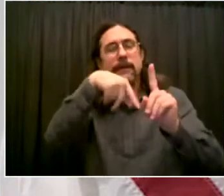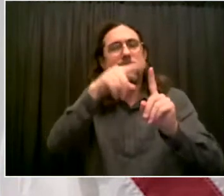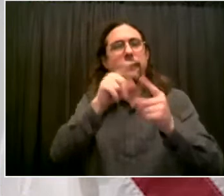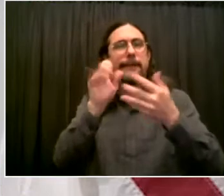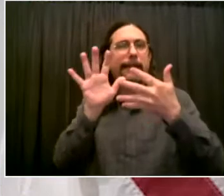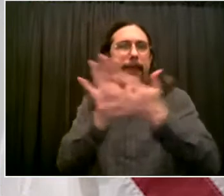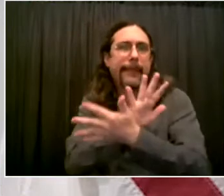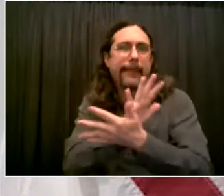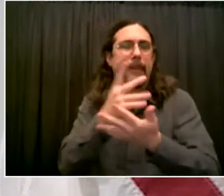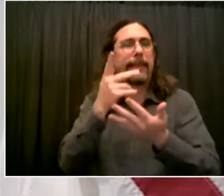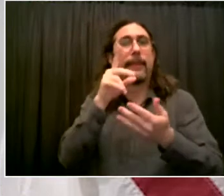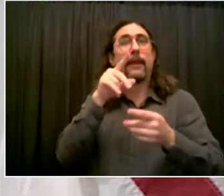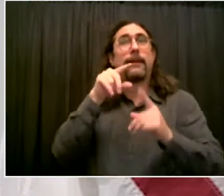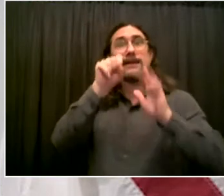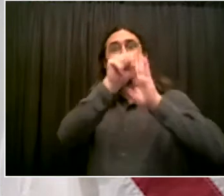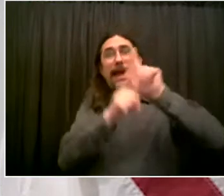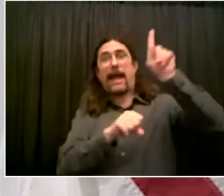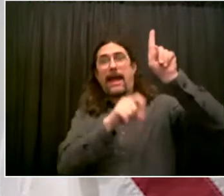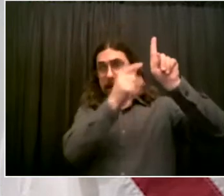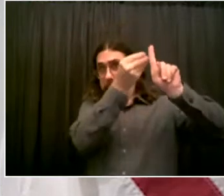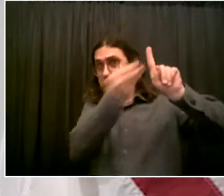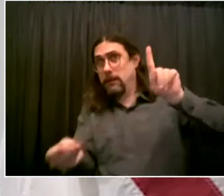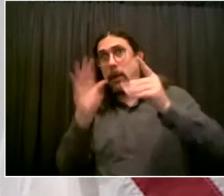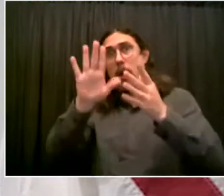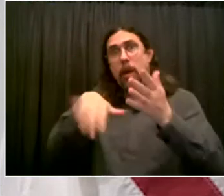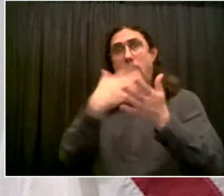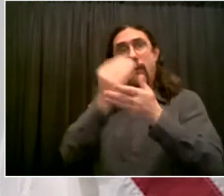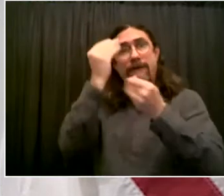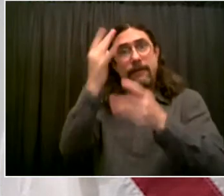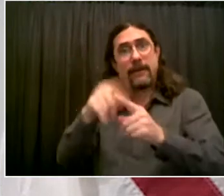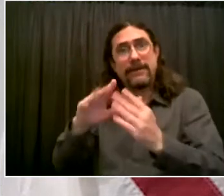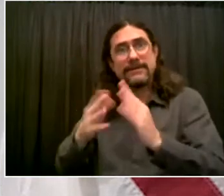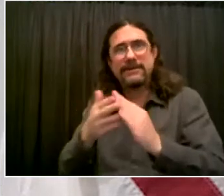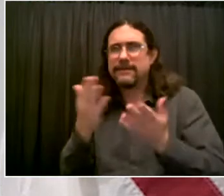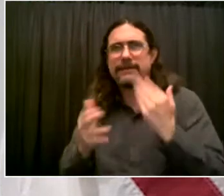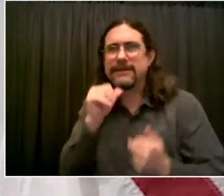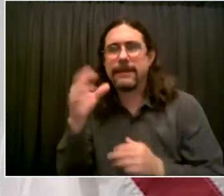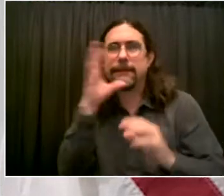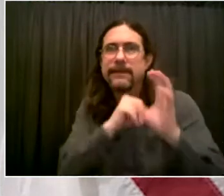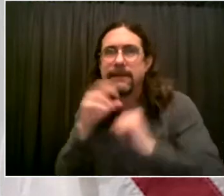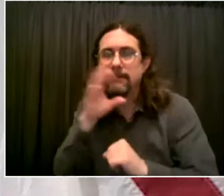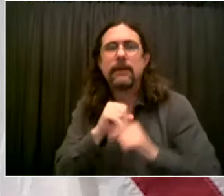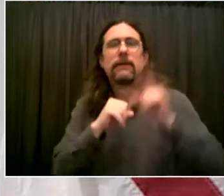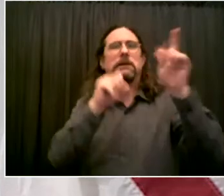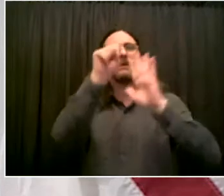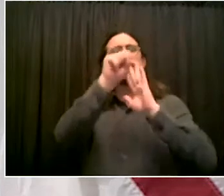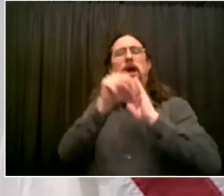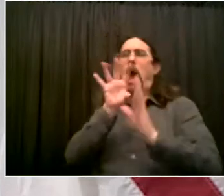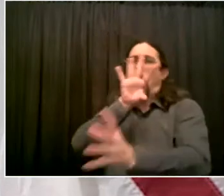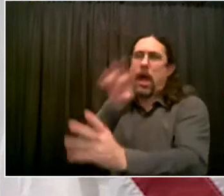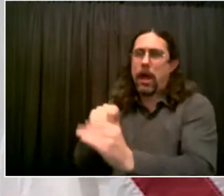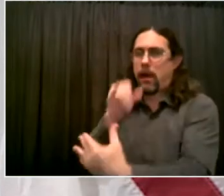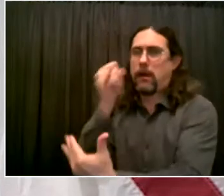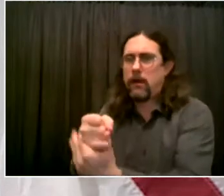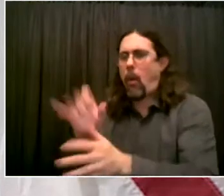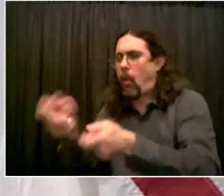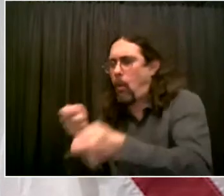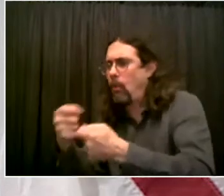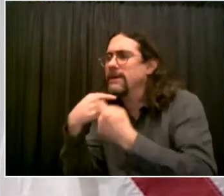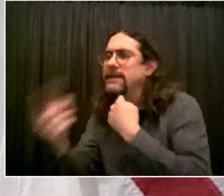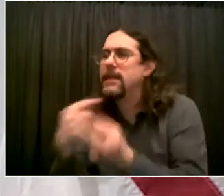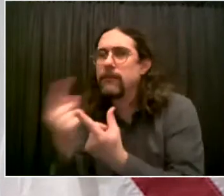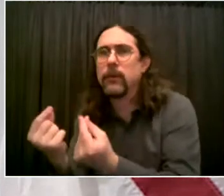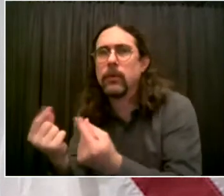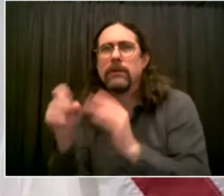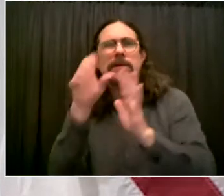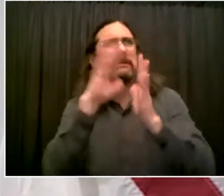know how to do this work. Where the rubber hits the road. So those conversations with the Biden administration have been happening with a lot of mayors around